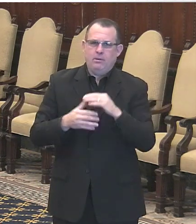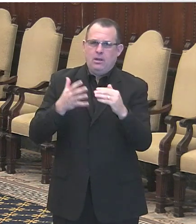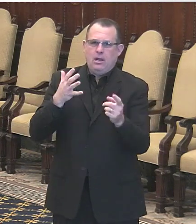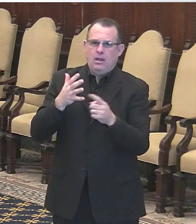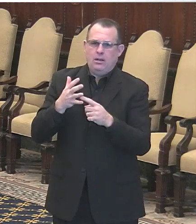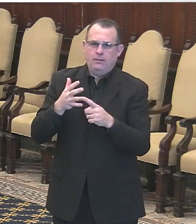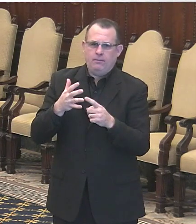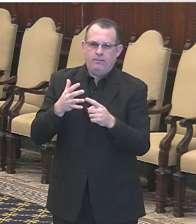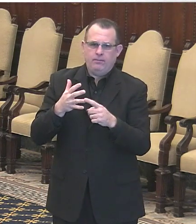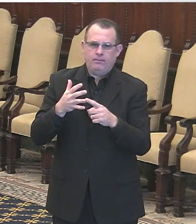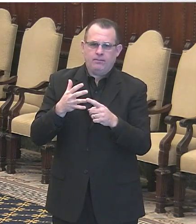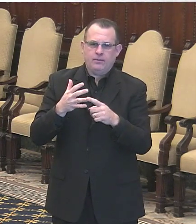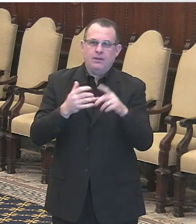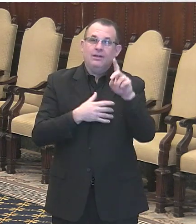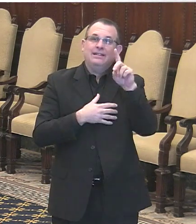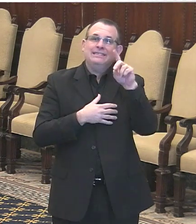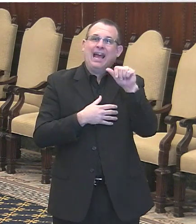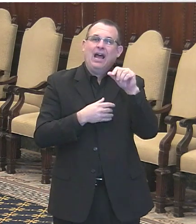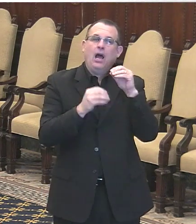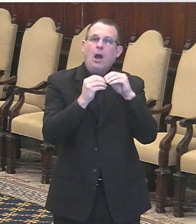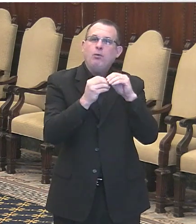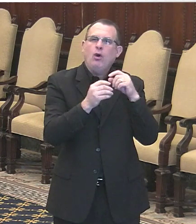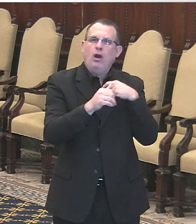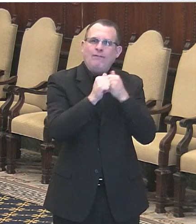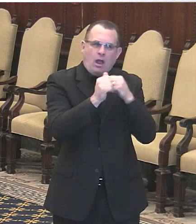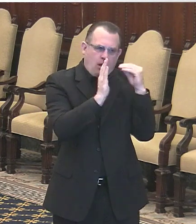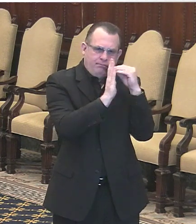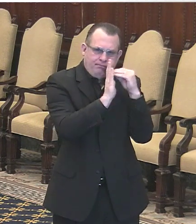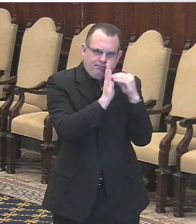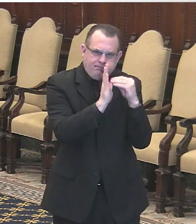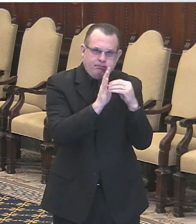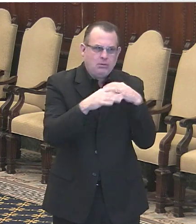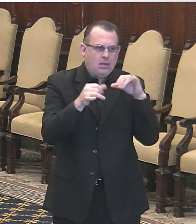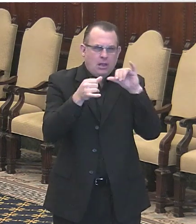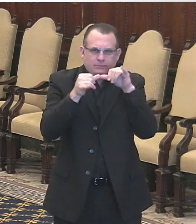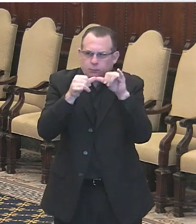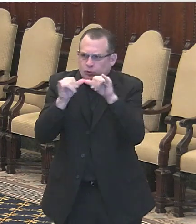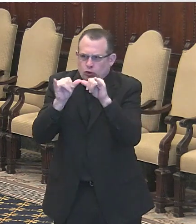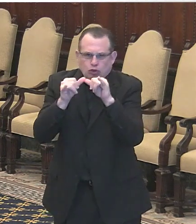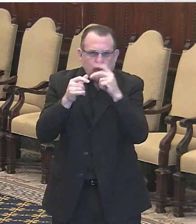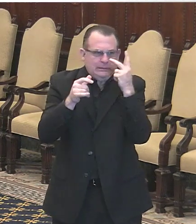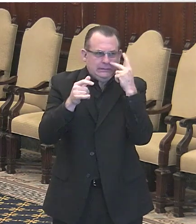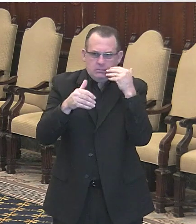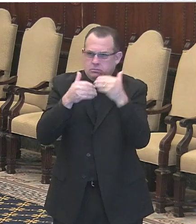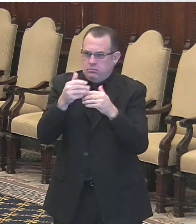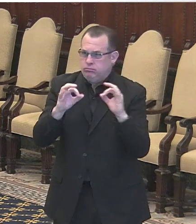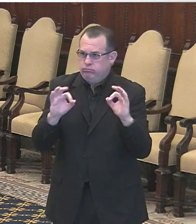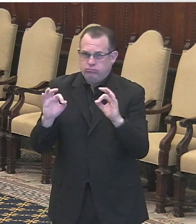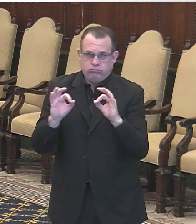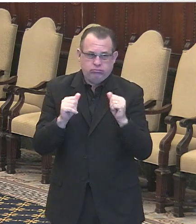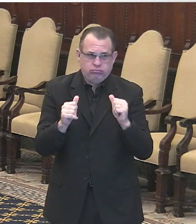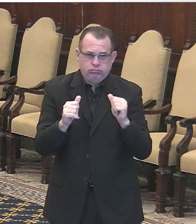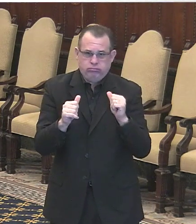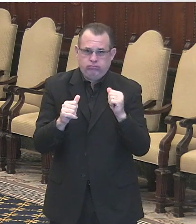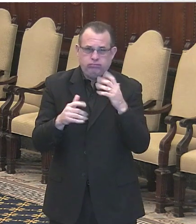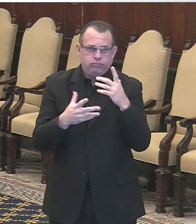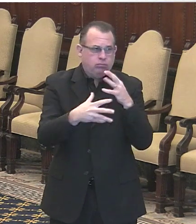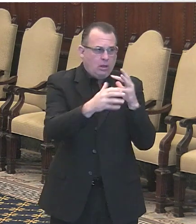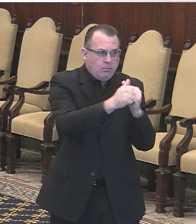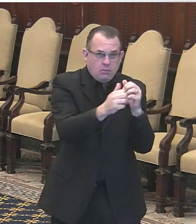using data to inform decisions, measure progress, and achieve maximum available reimbursement related to COVID-19